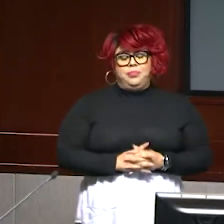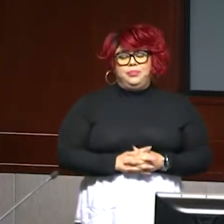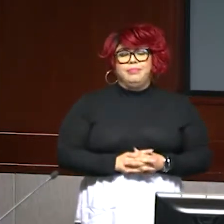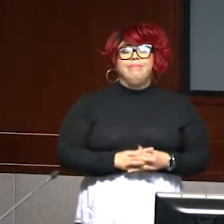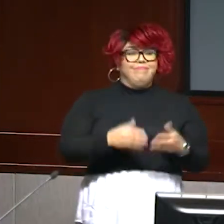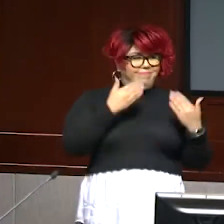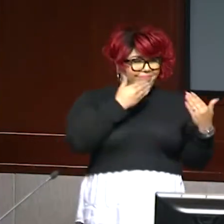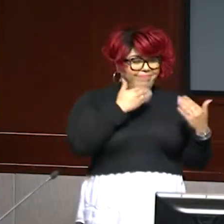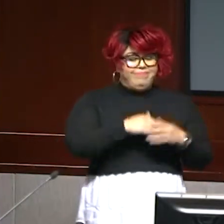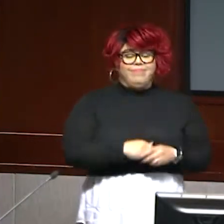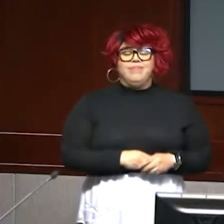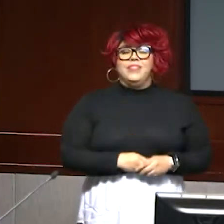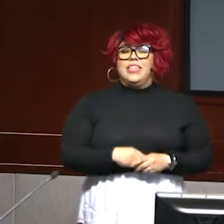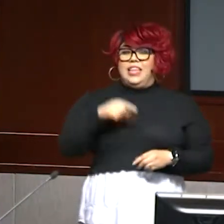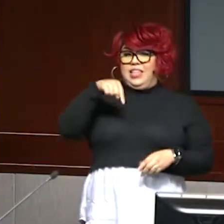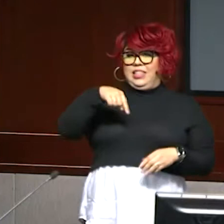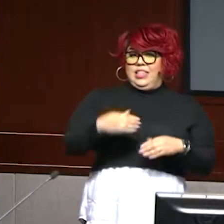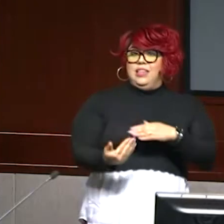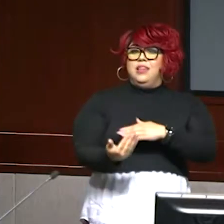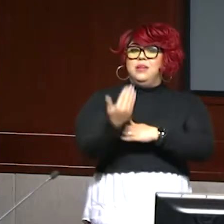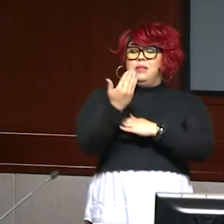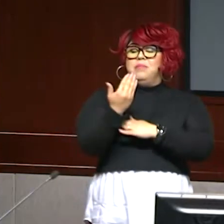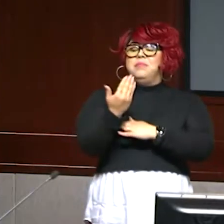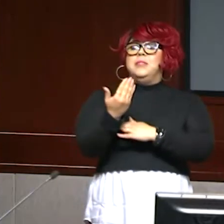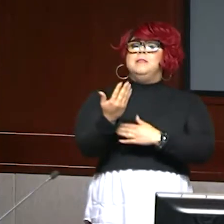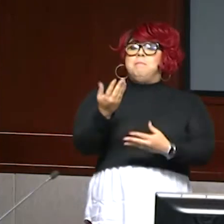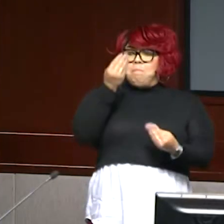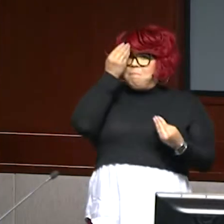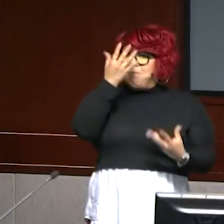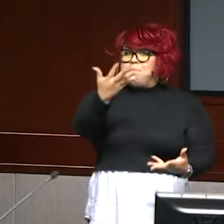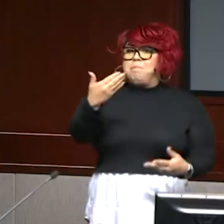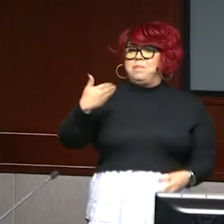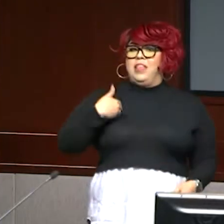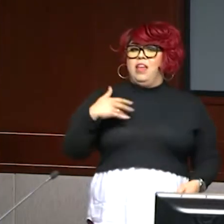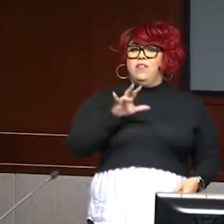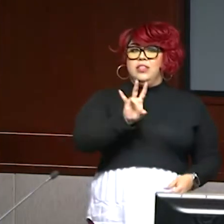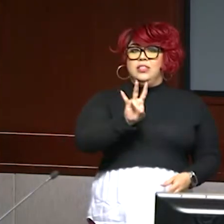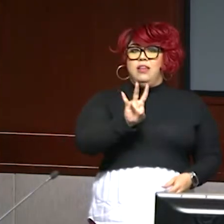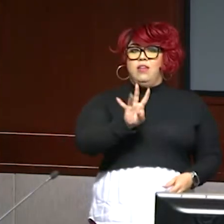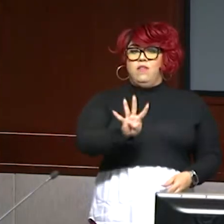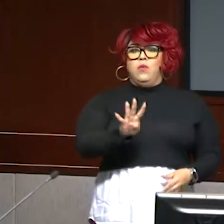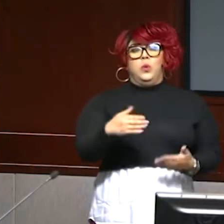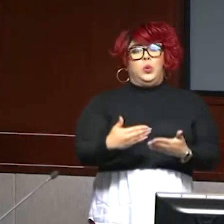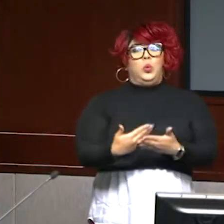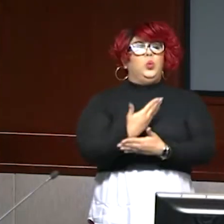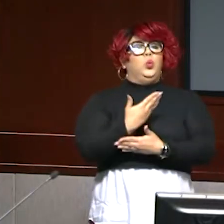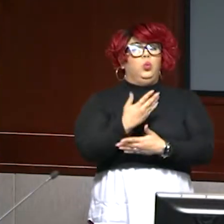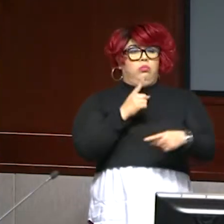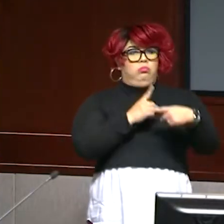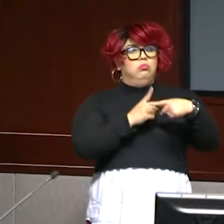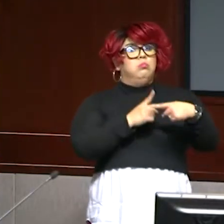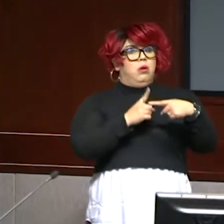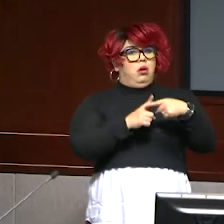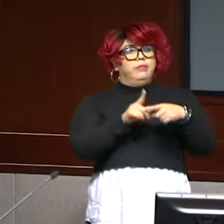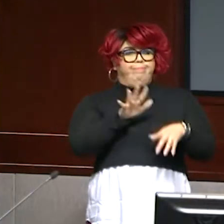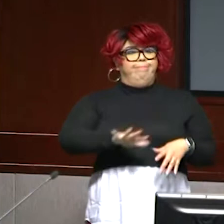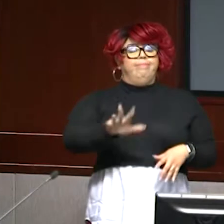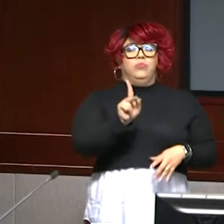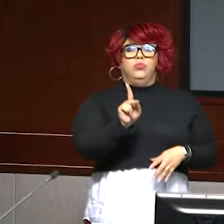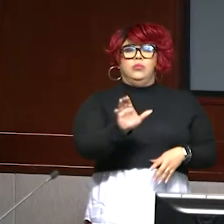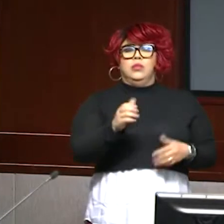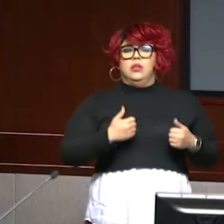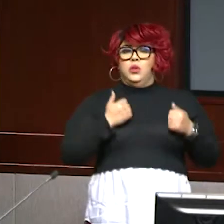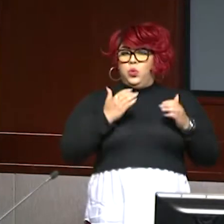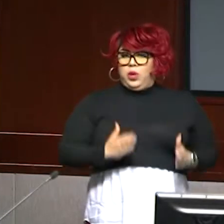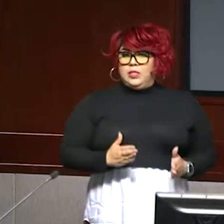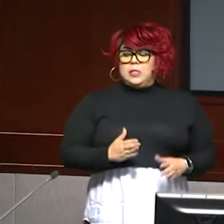Thank you, Megan. This morning, we are reporting 74 new COVID cases in our Kern County residents